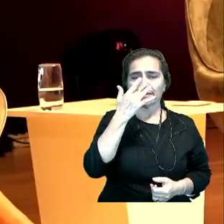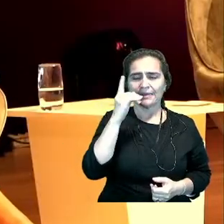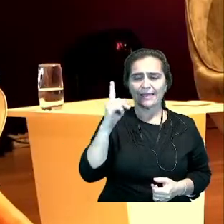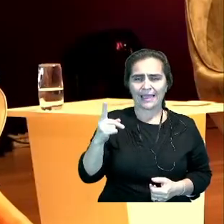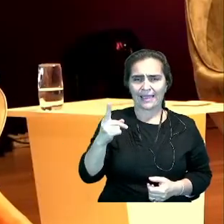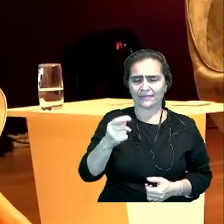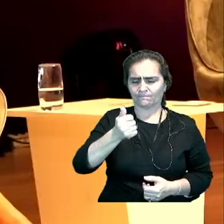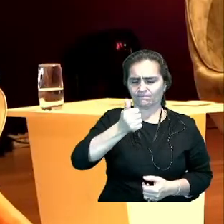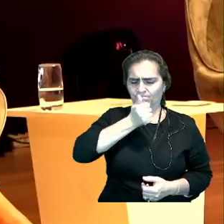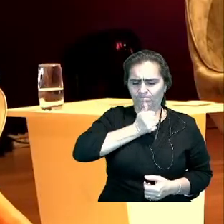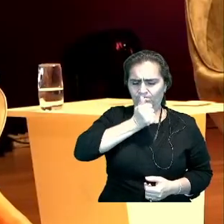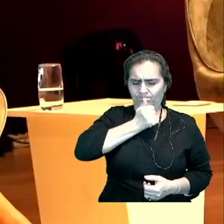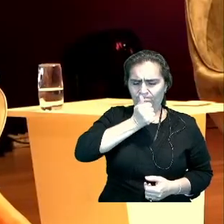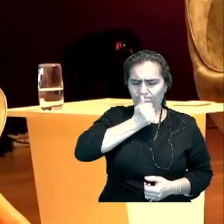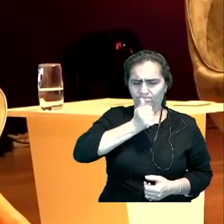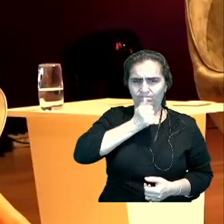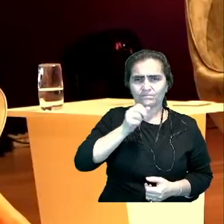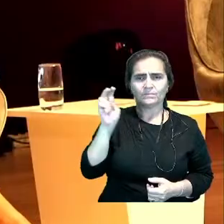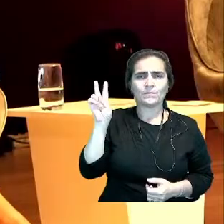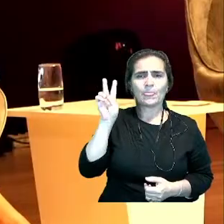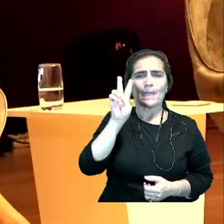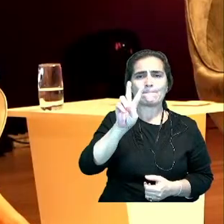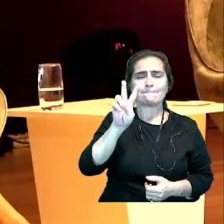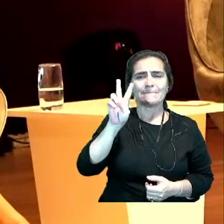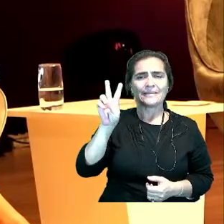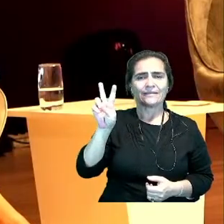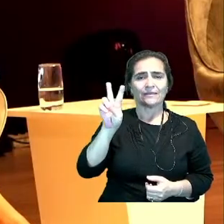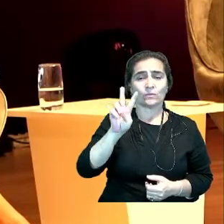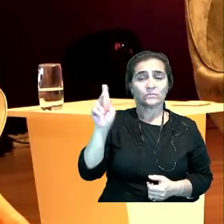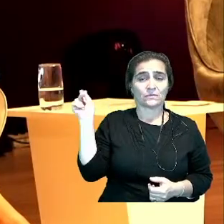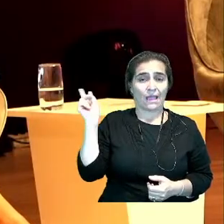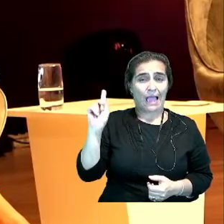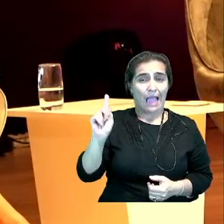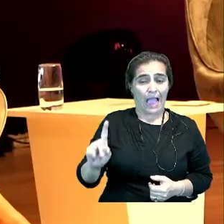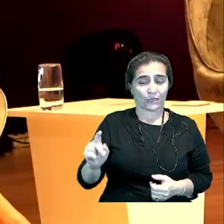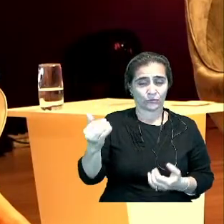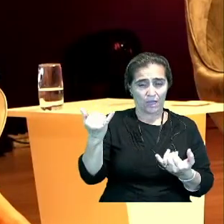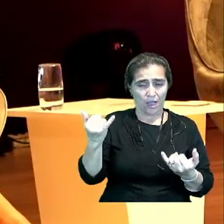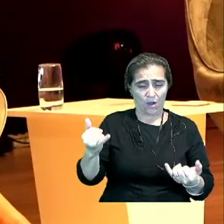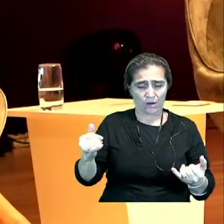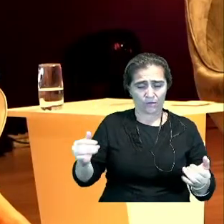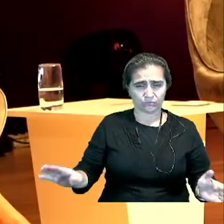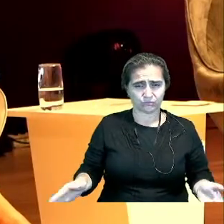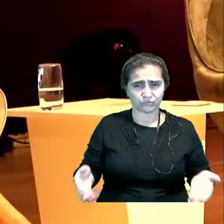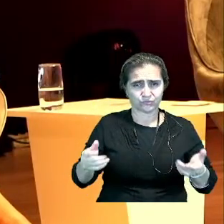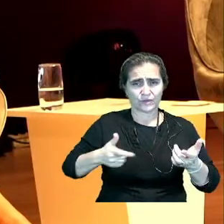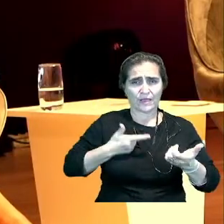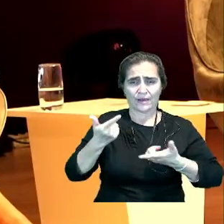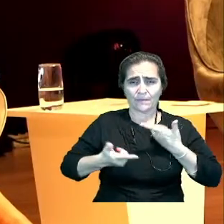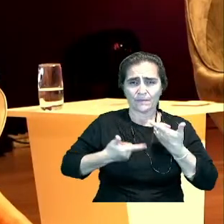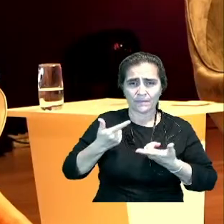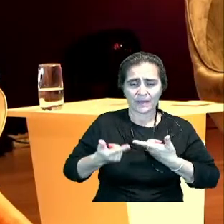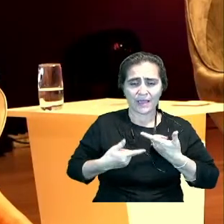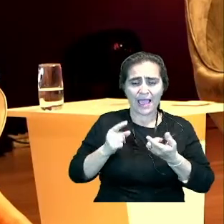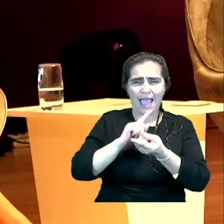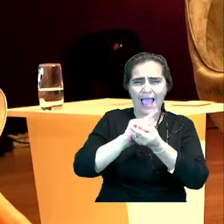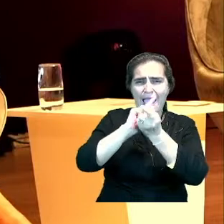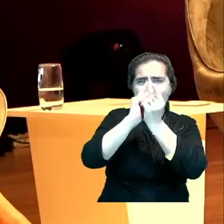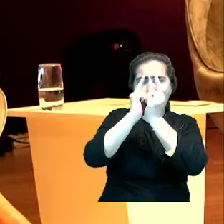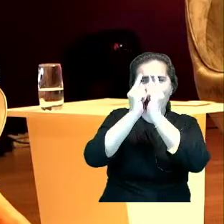resisted 22 years working to put together this entrepreneurship that has transformed not